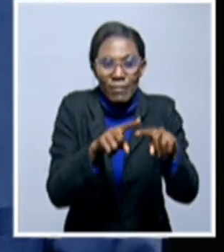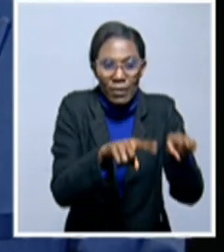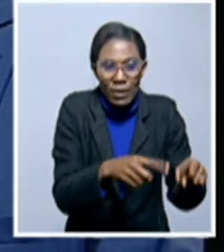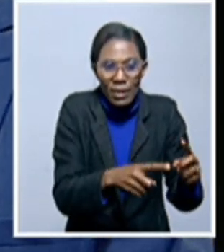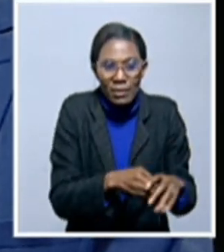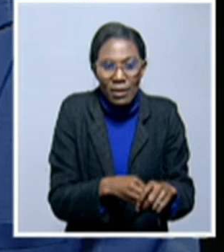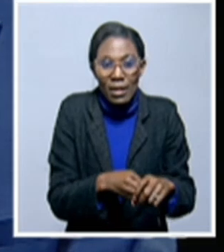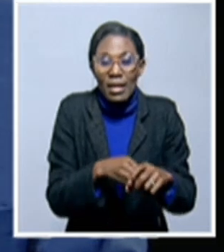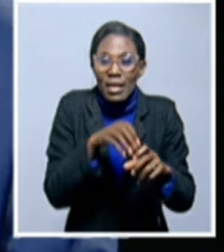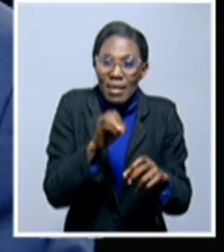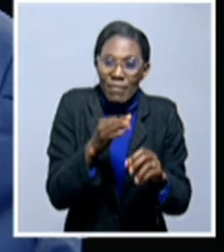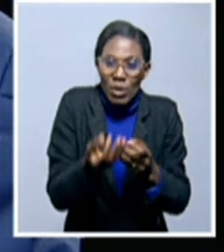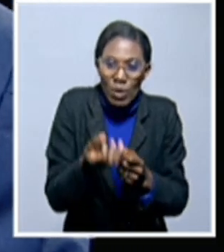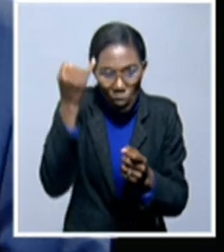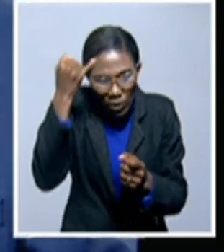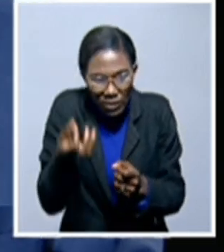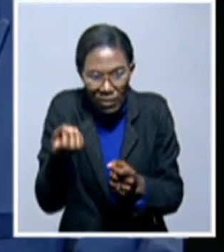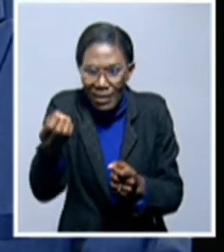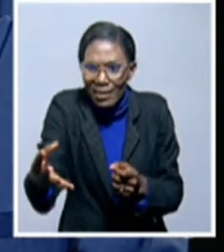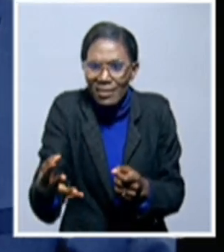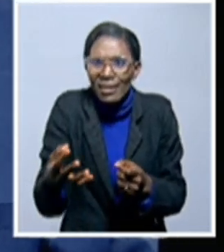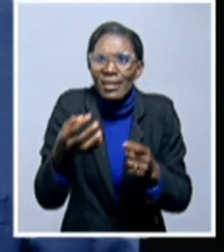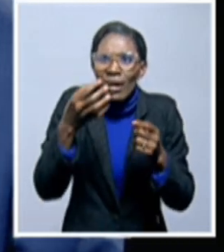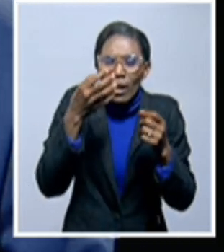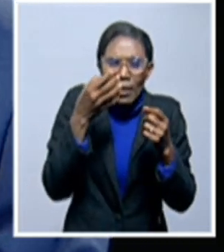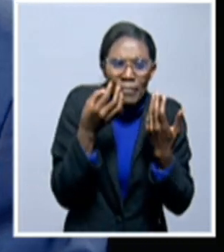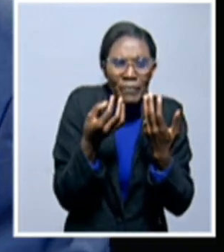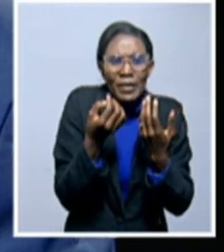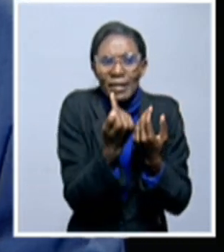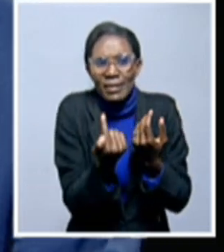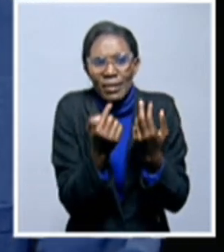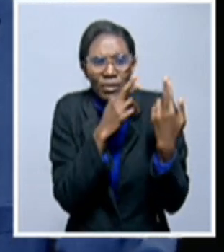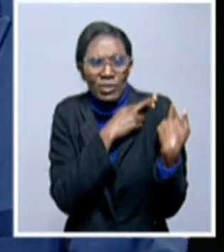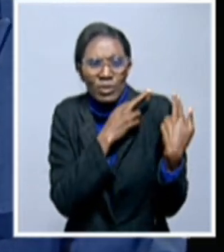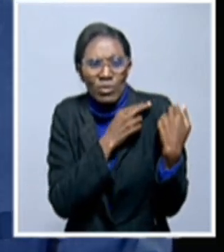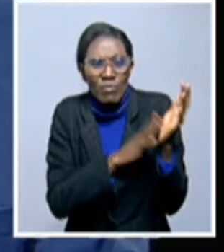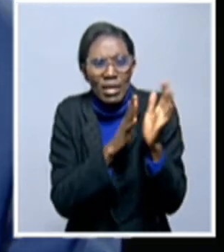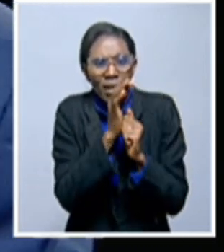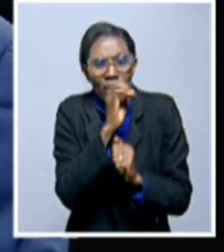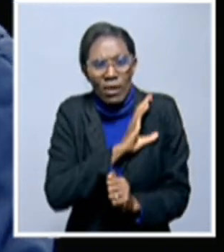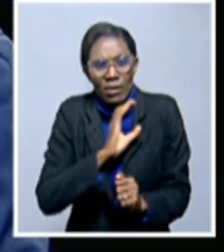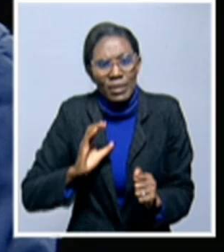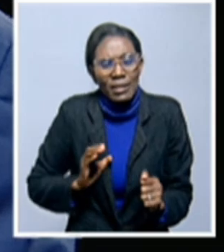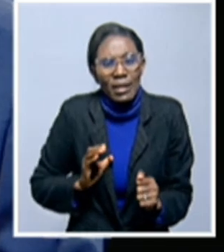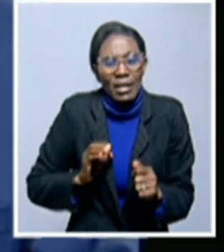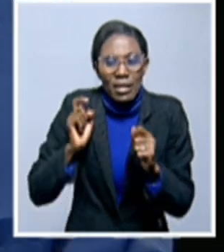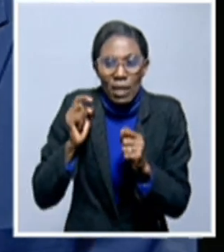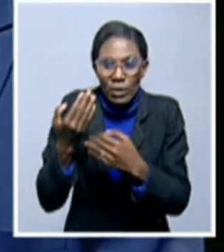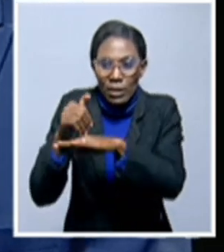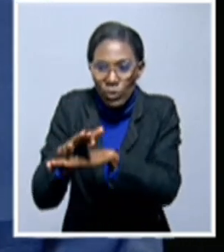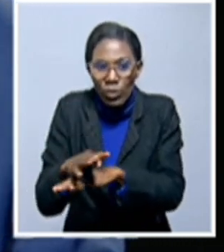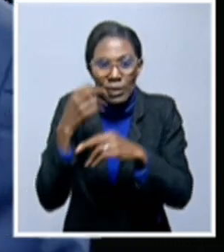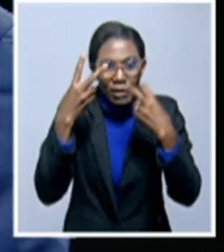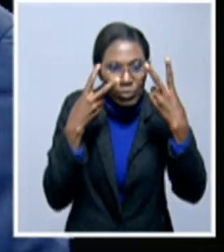such a committee will now then carry out an oversight visit to conduct an oversight in all 14 regions, depending on what the motion